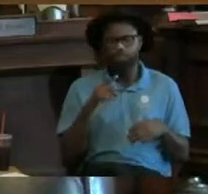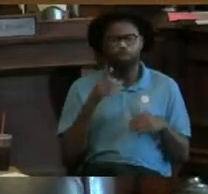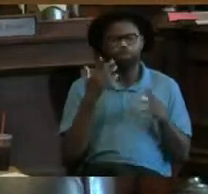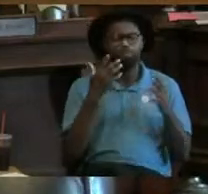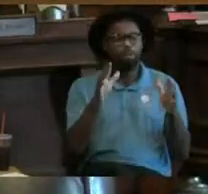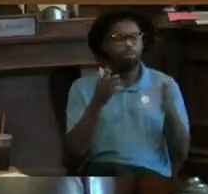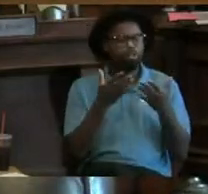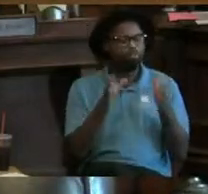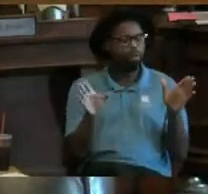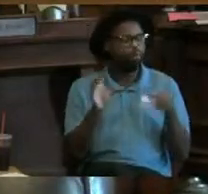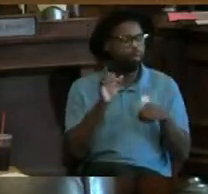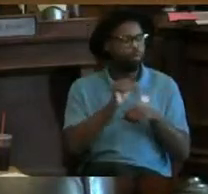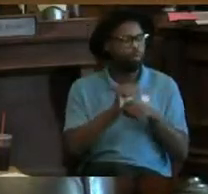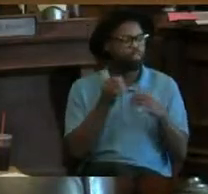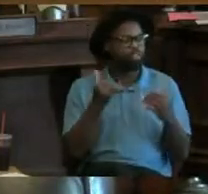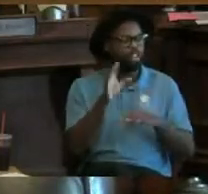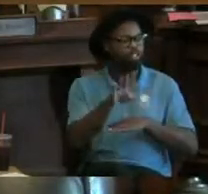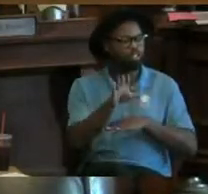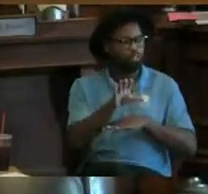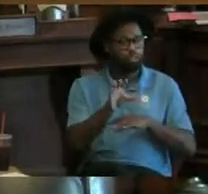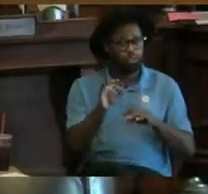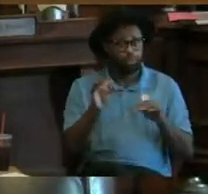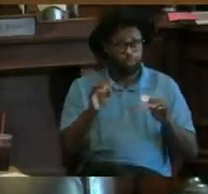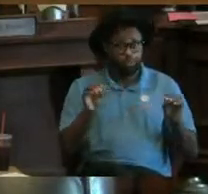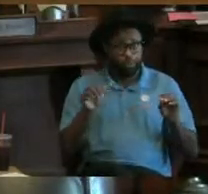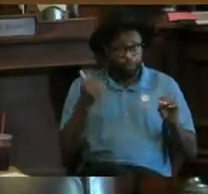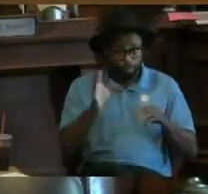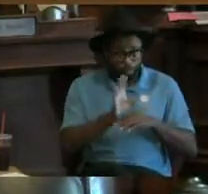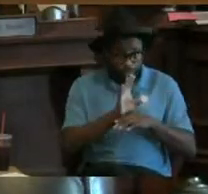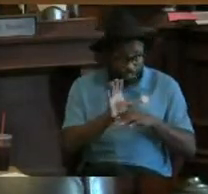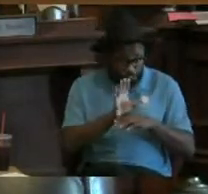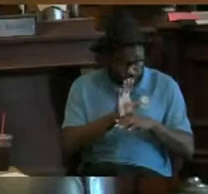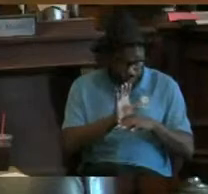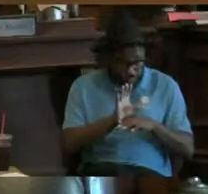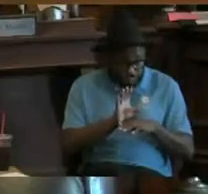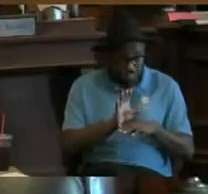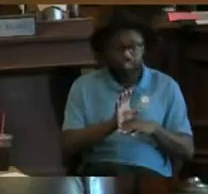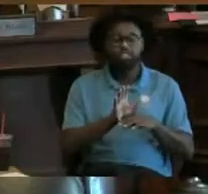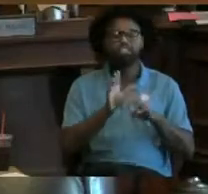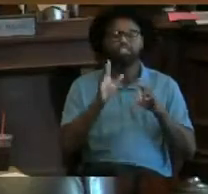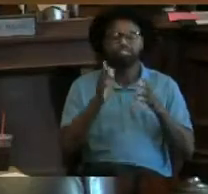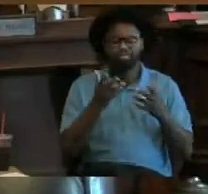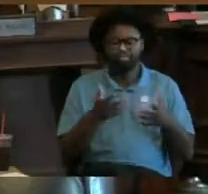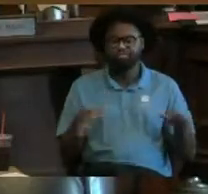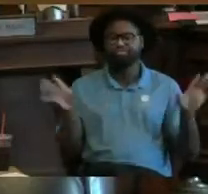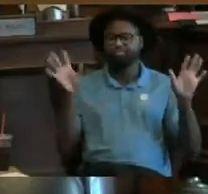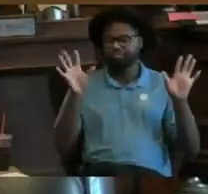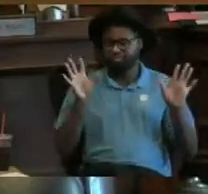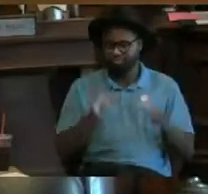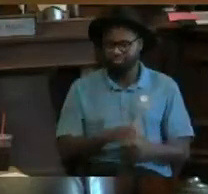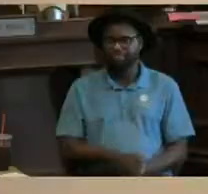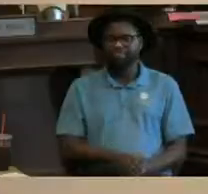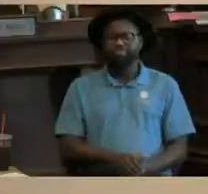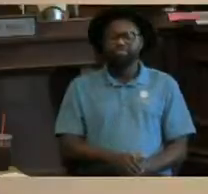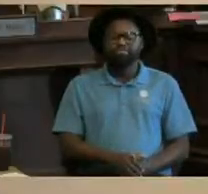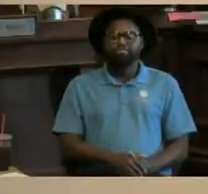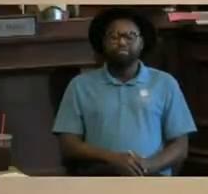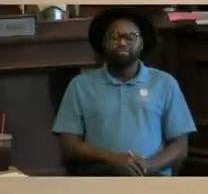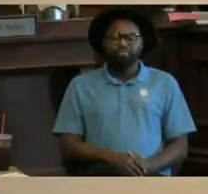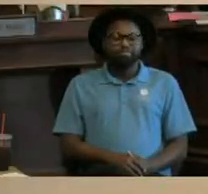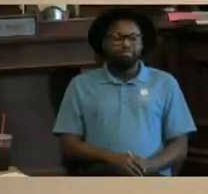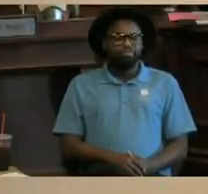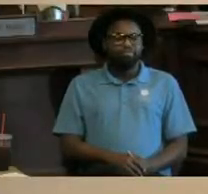this afternoon. So with no further business, the Parks and Public Works Committee stands adjourned. Thank you.